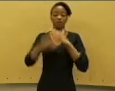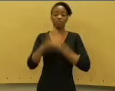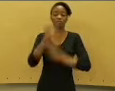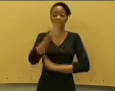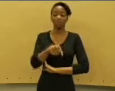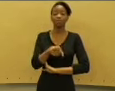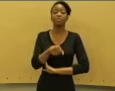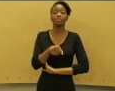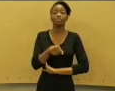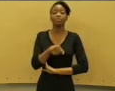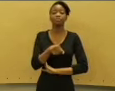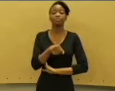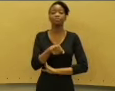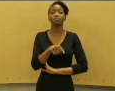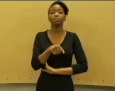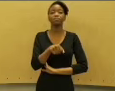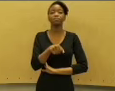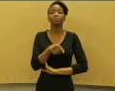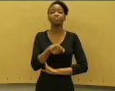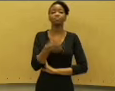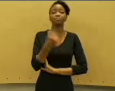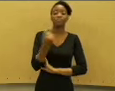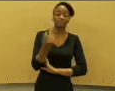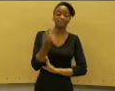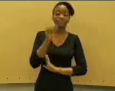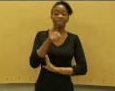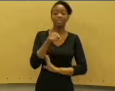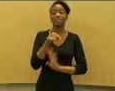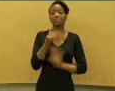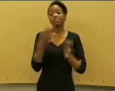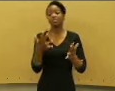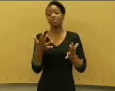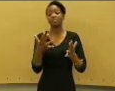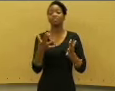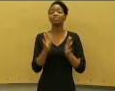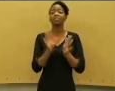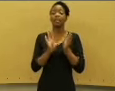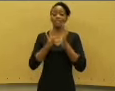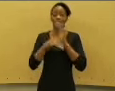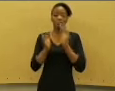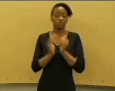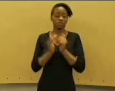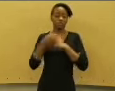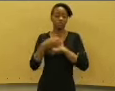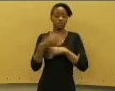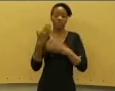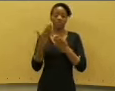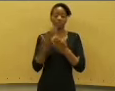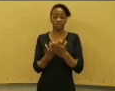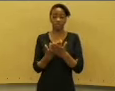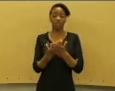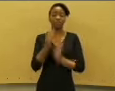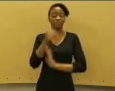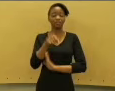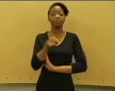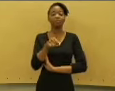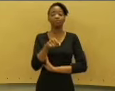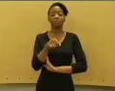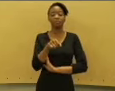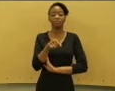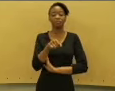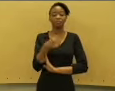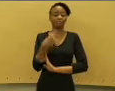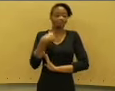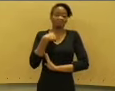they're able to conceal that disability and navigate ableism around those spaces. With